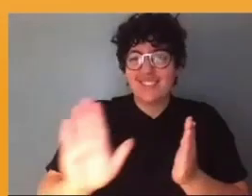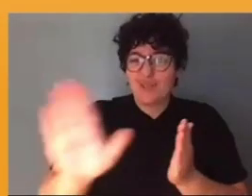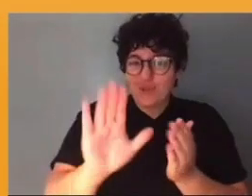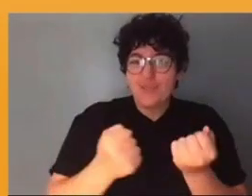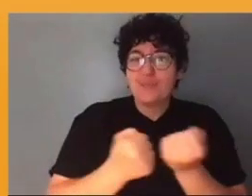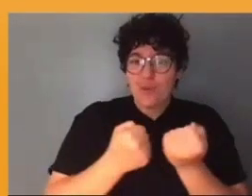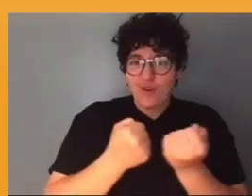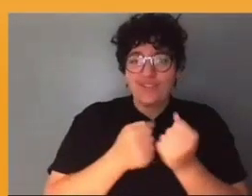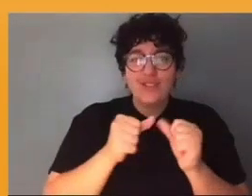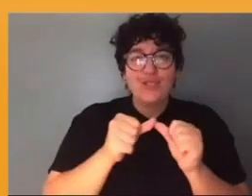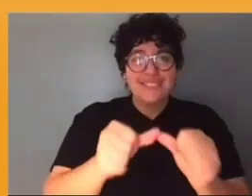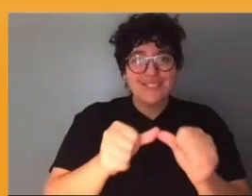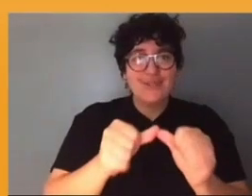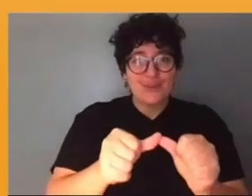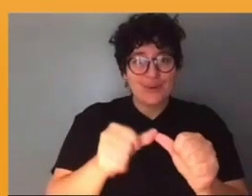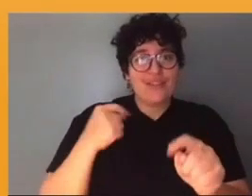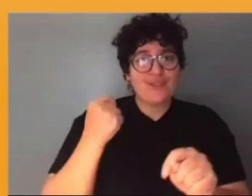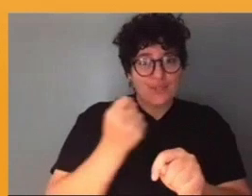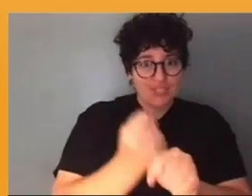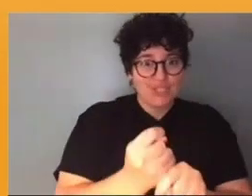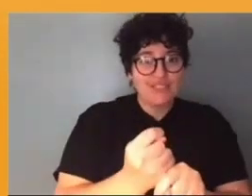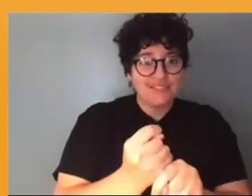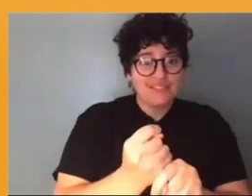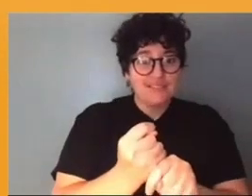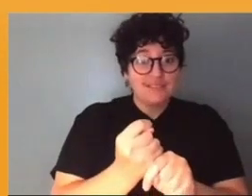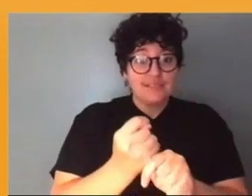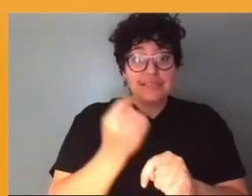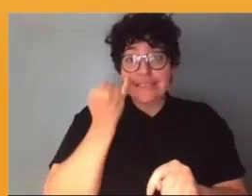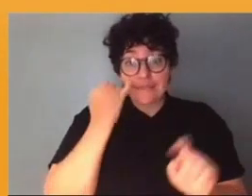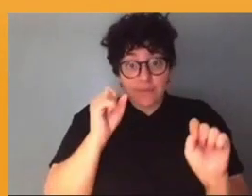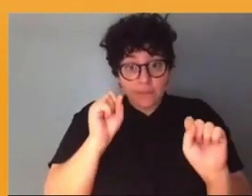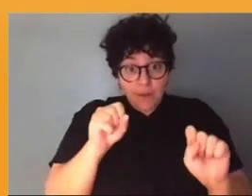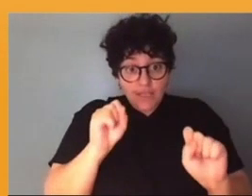please consider making a donation at